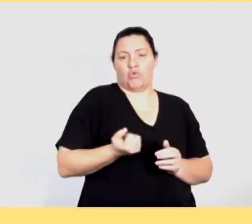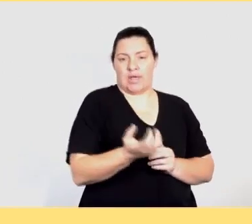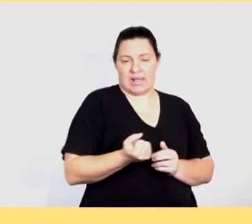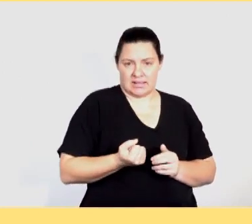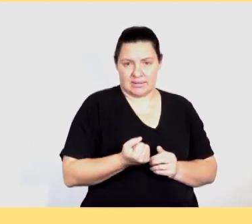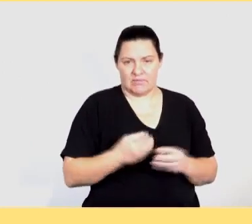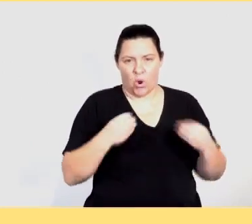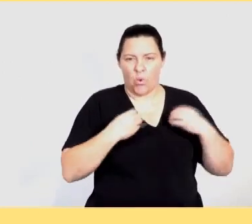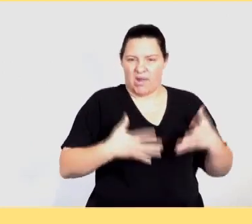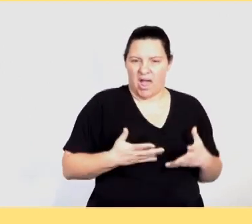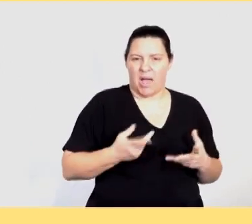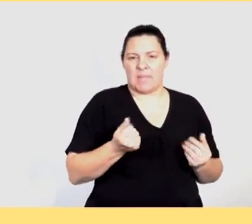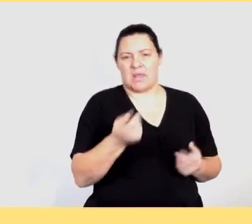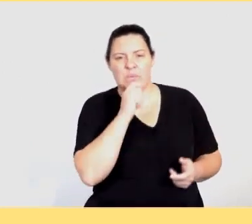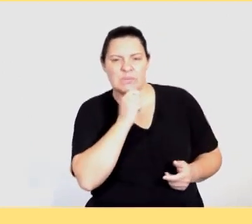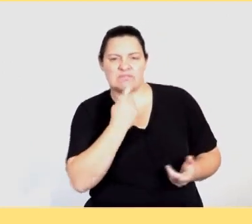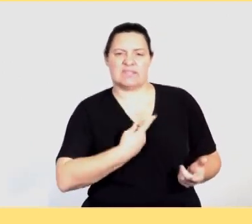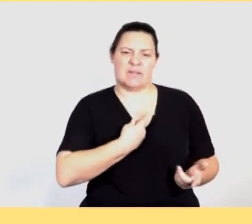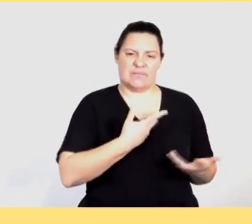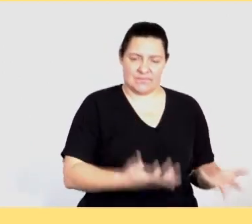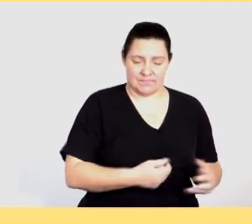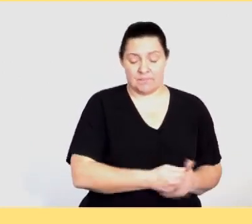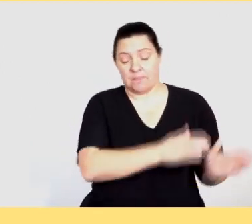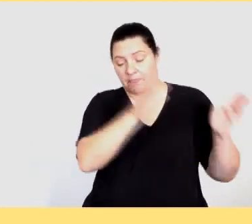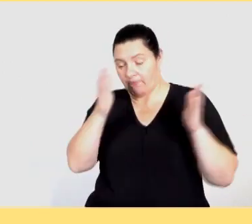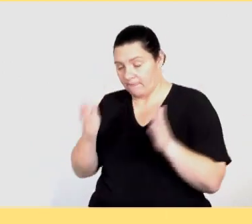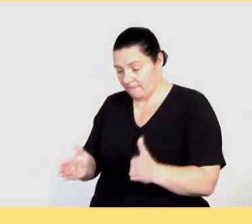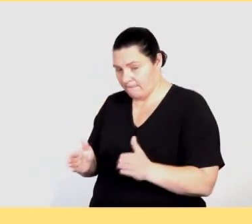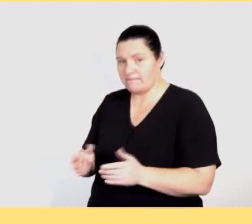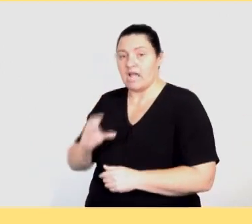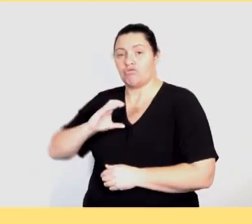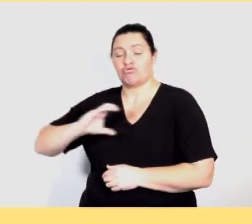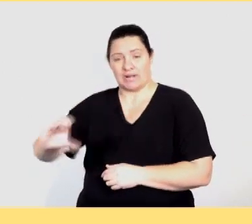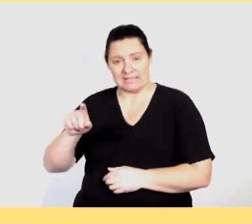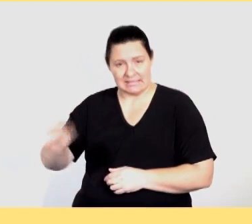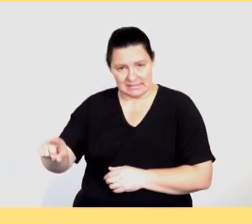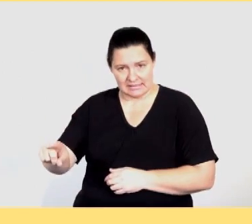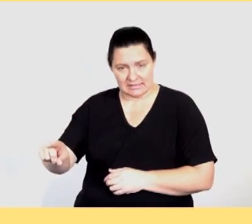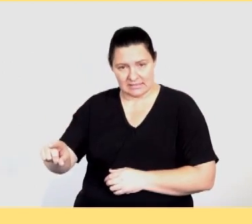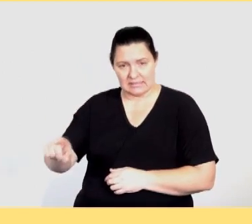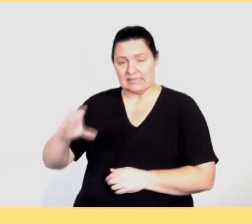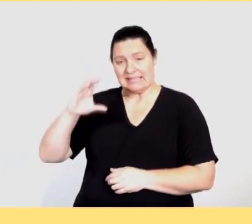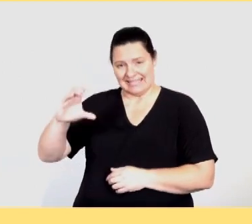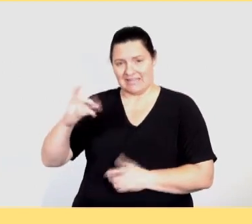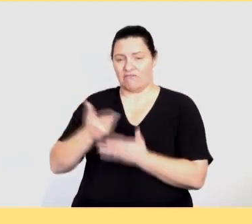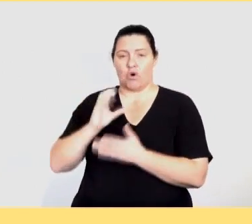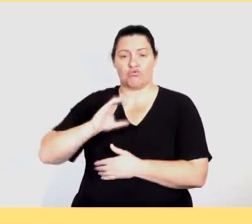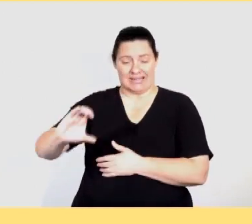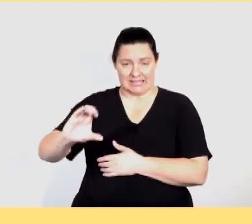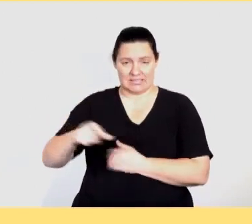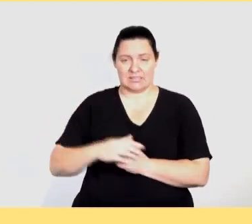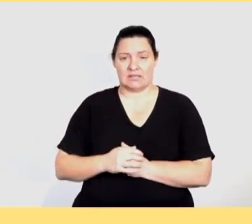for drawings. We debit our drawings. Then we credit, so the first